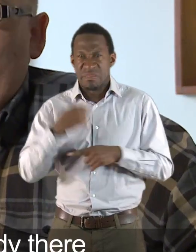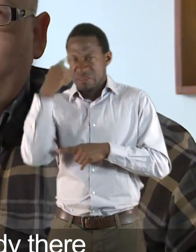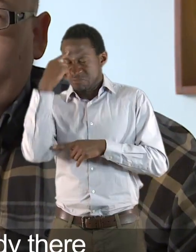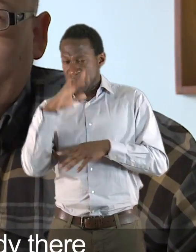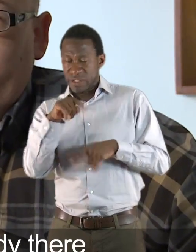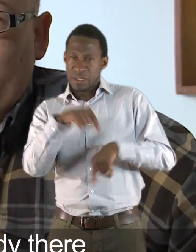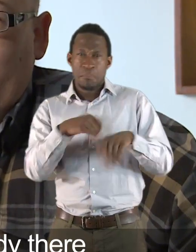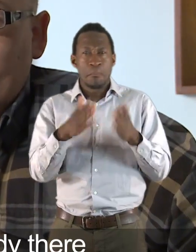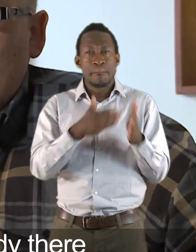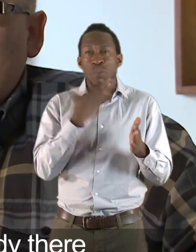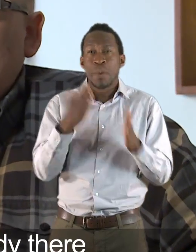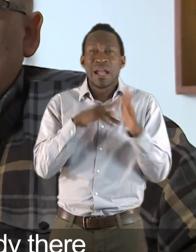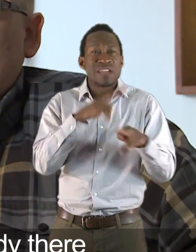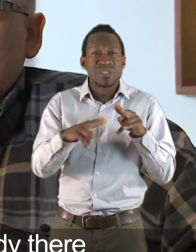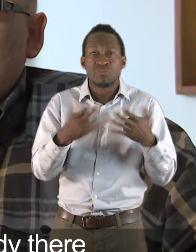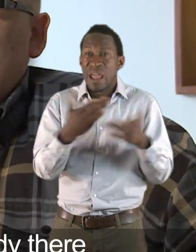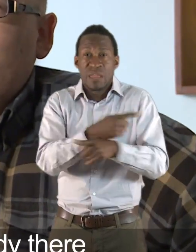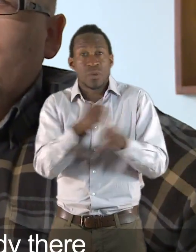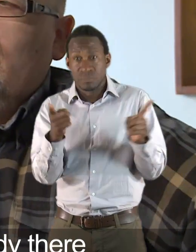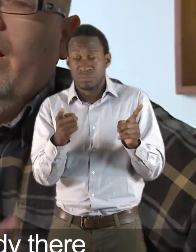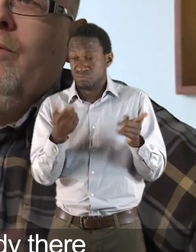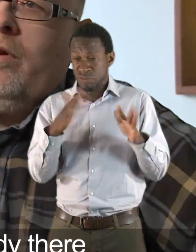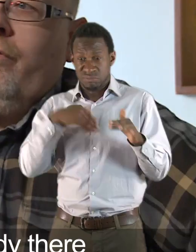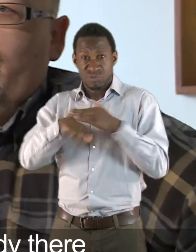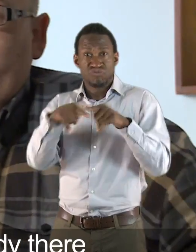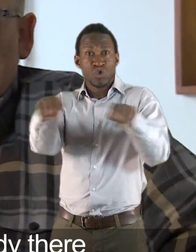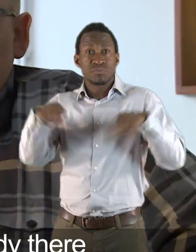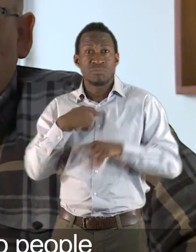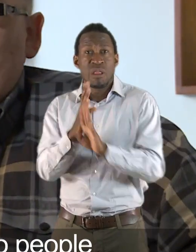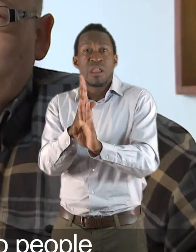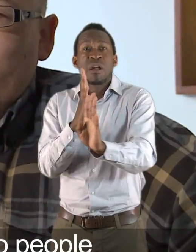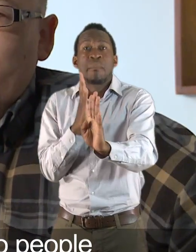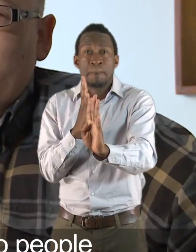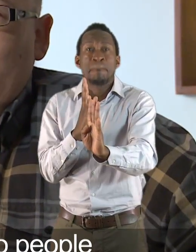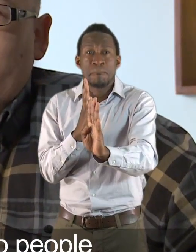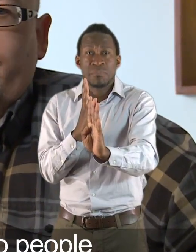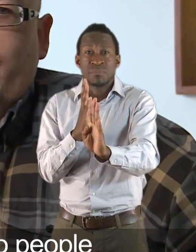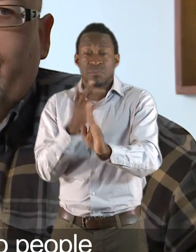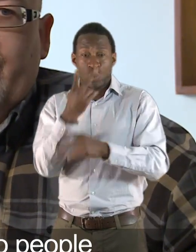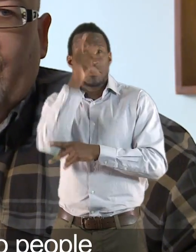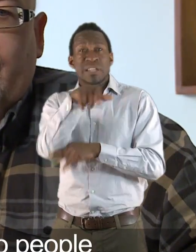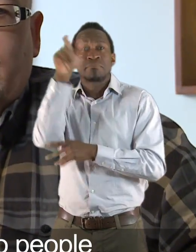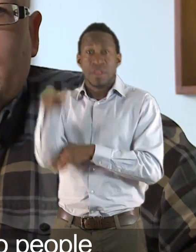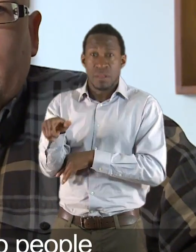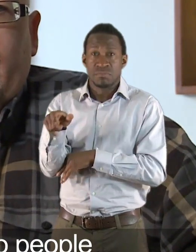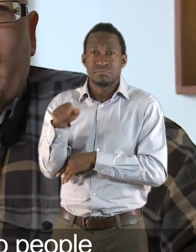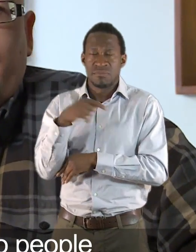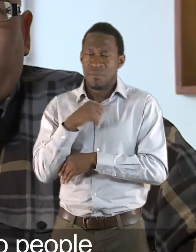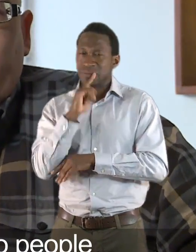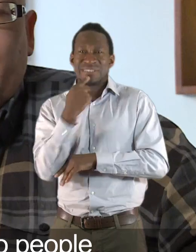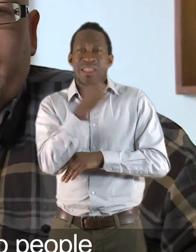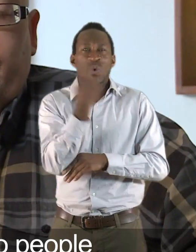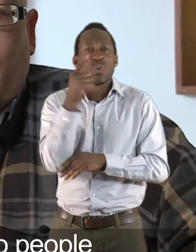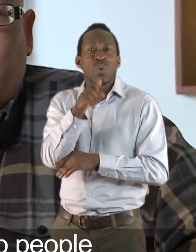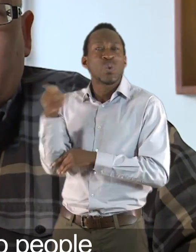was no parents or anybody there. And we all sort of lined up to go through and went into the room, and these two people, and I couldn't